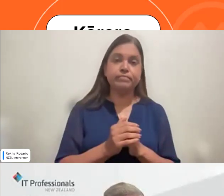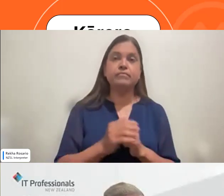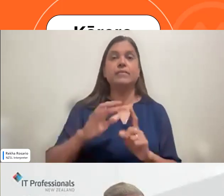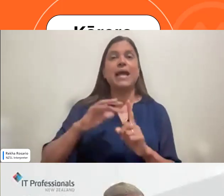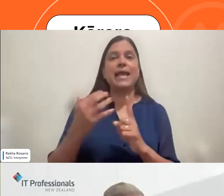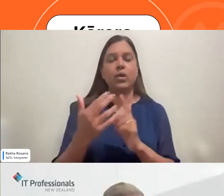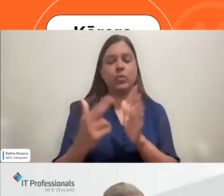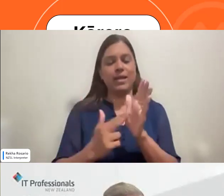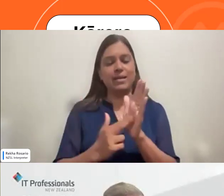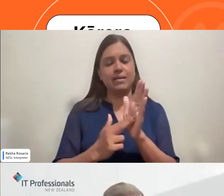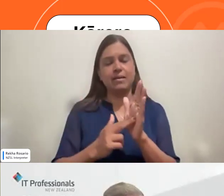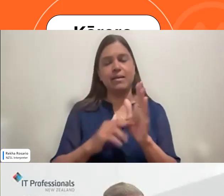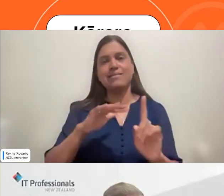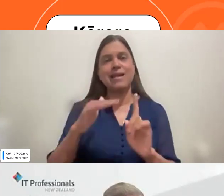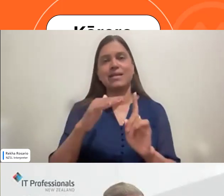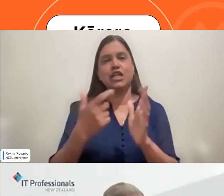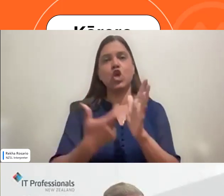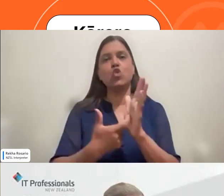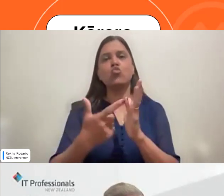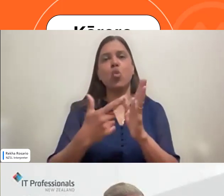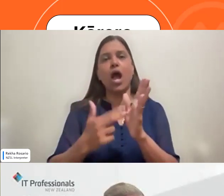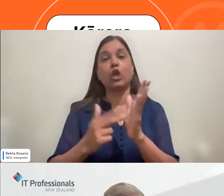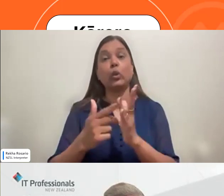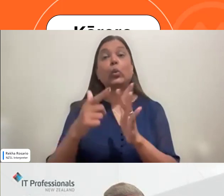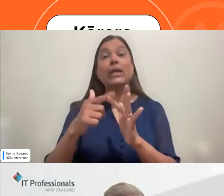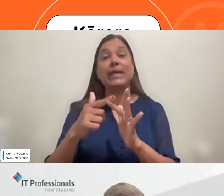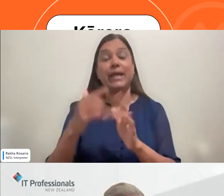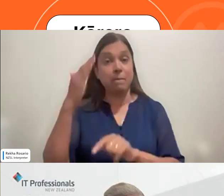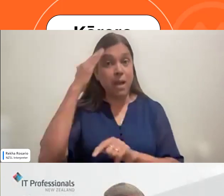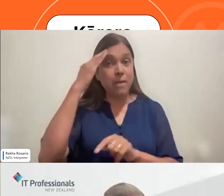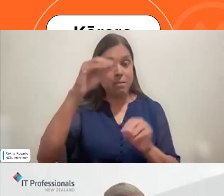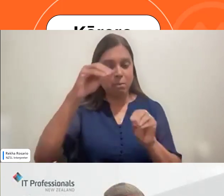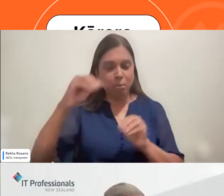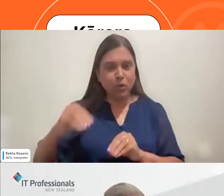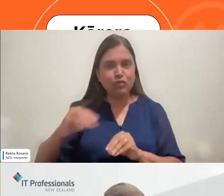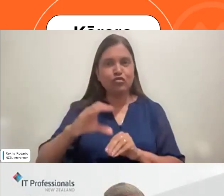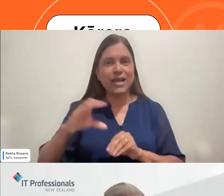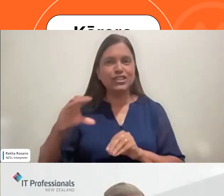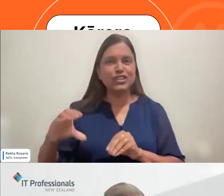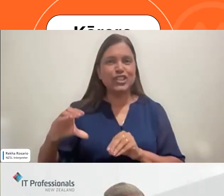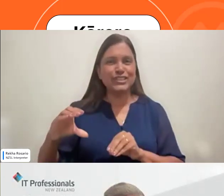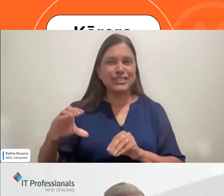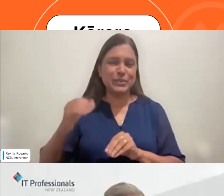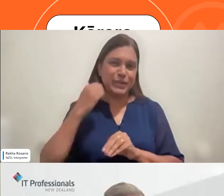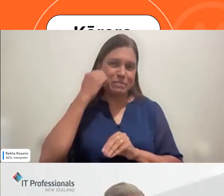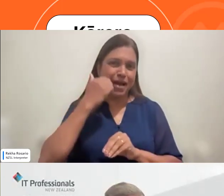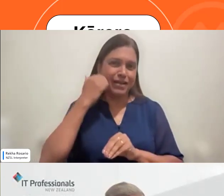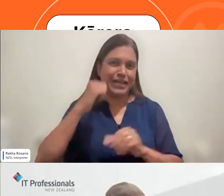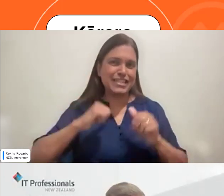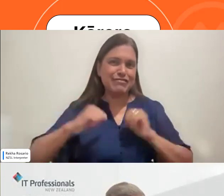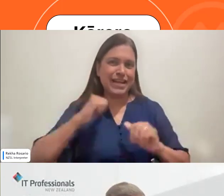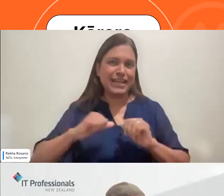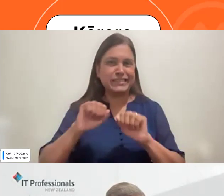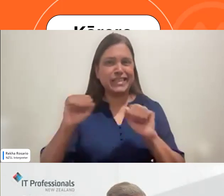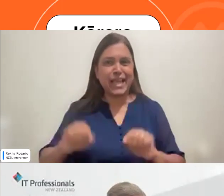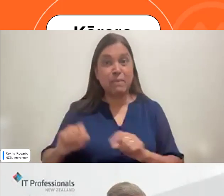is Ngāti Ruanui. My mum moved down to Christchurch with the Māori trade training scheme and met my dad, who is Scottish and